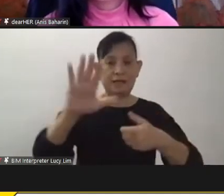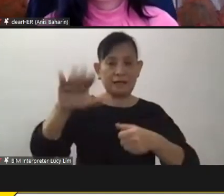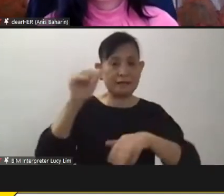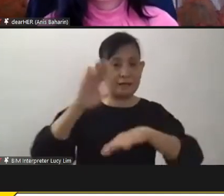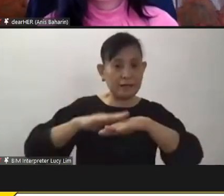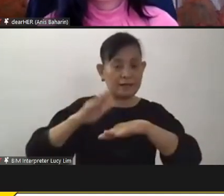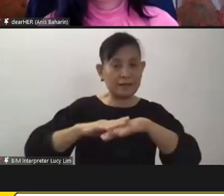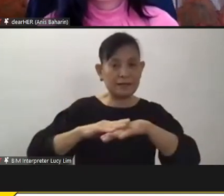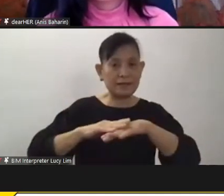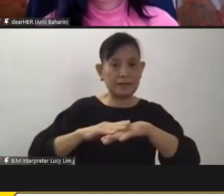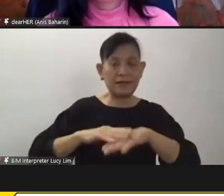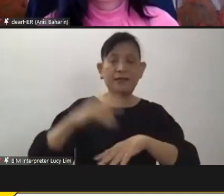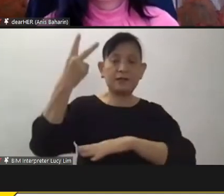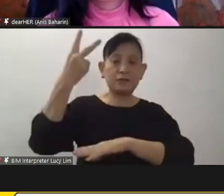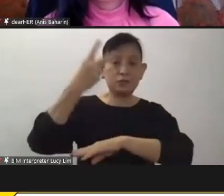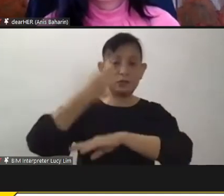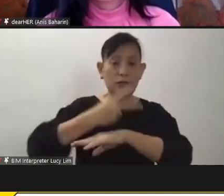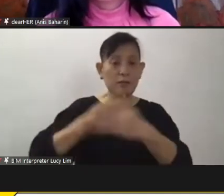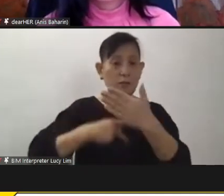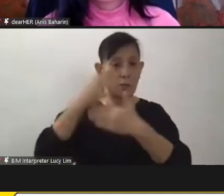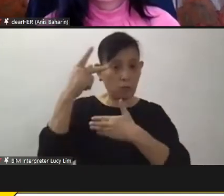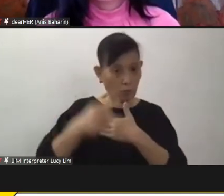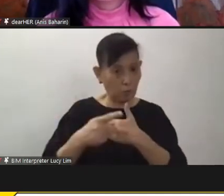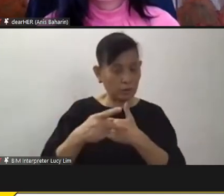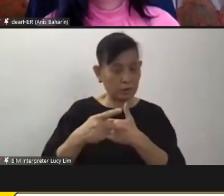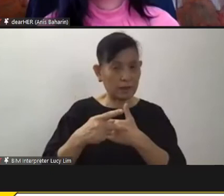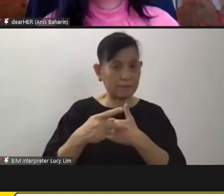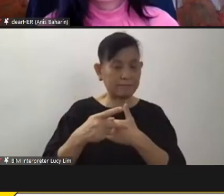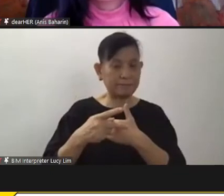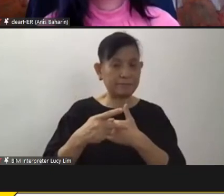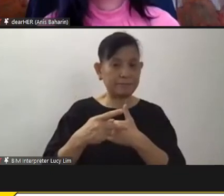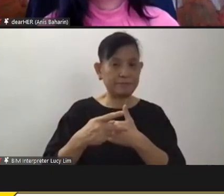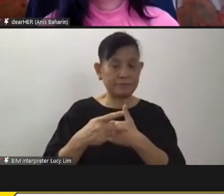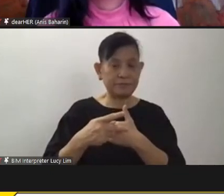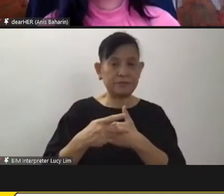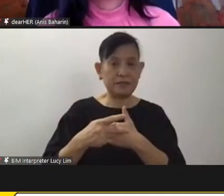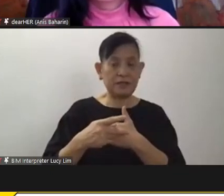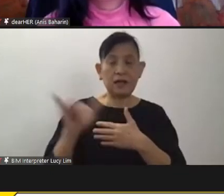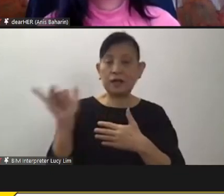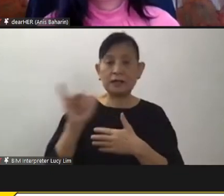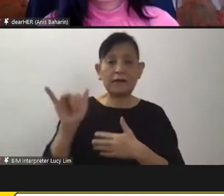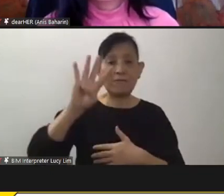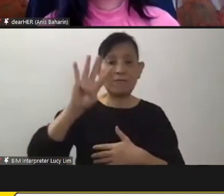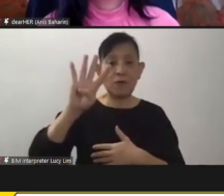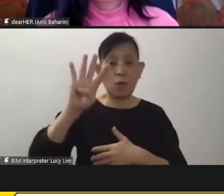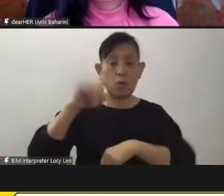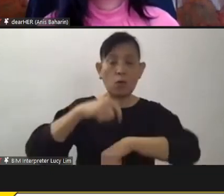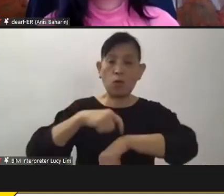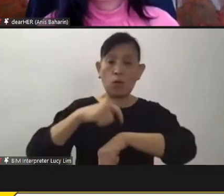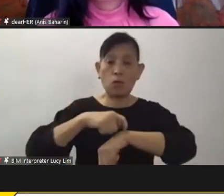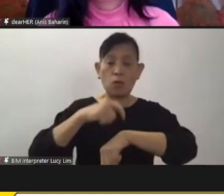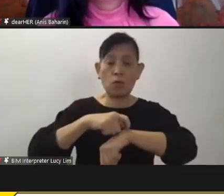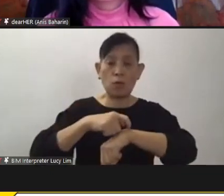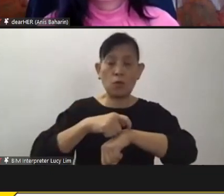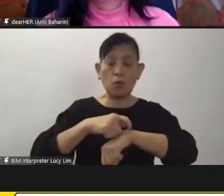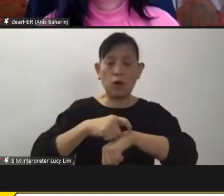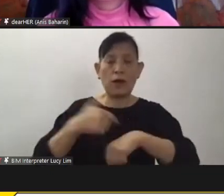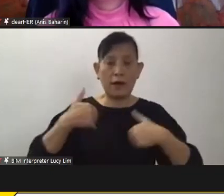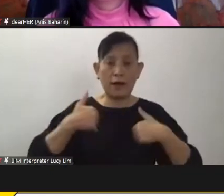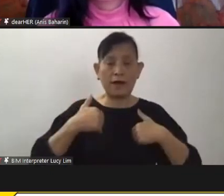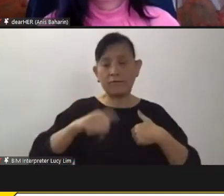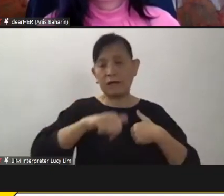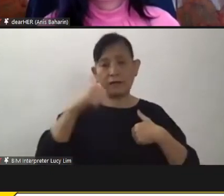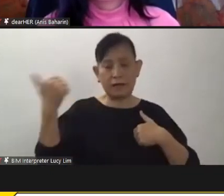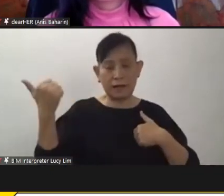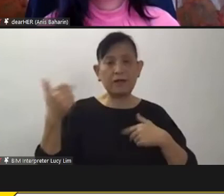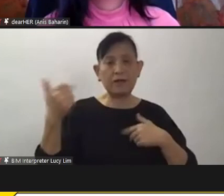that this is a two-day event. So I guess at 4 p.m., we also have another session with, people